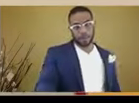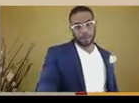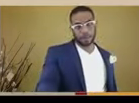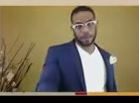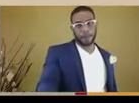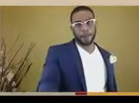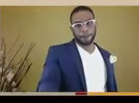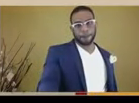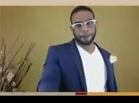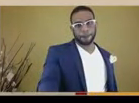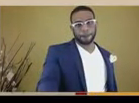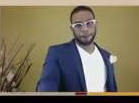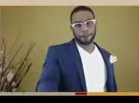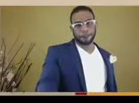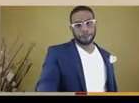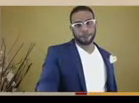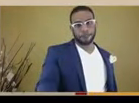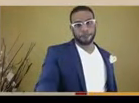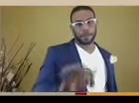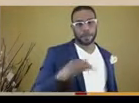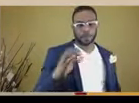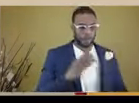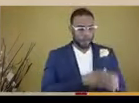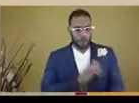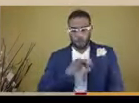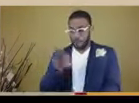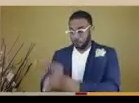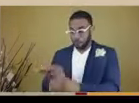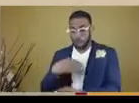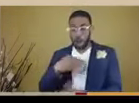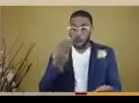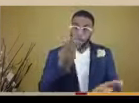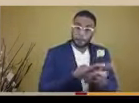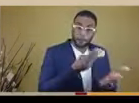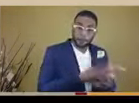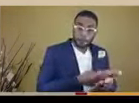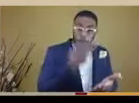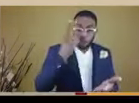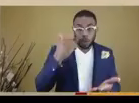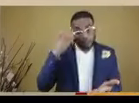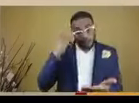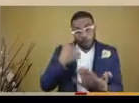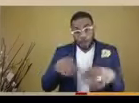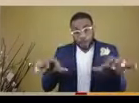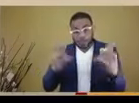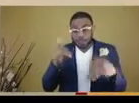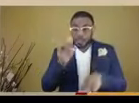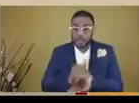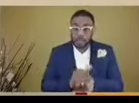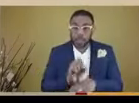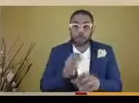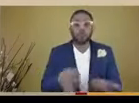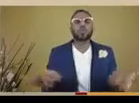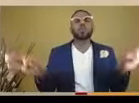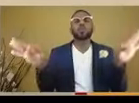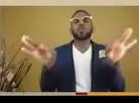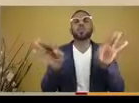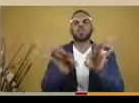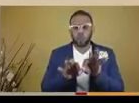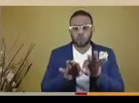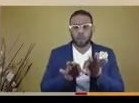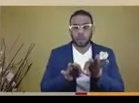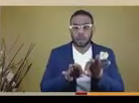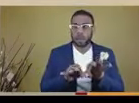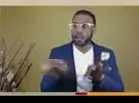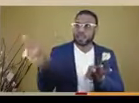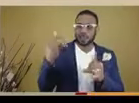power of our vote and our dollar. And the reason that I think what is being done tonight is so important is that they try to